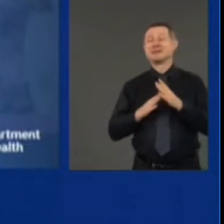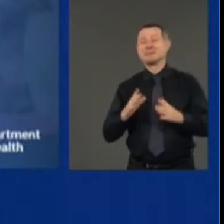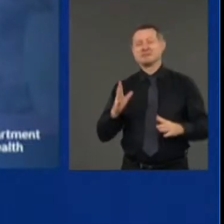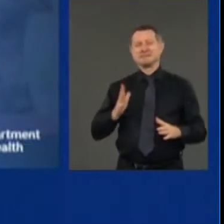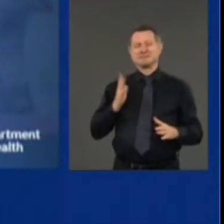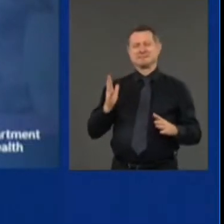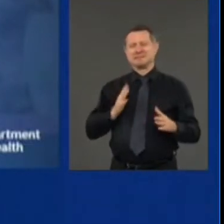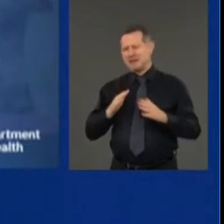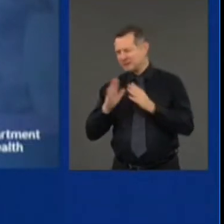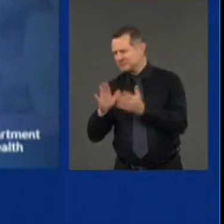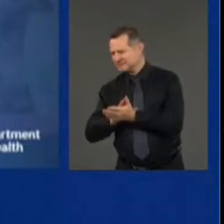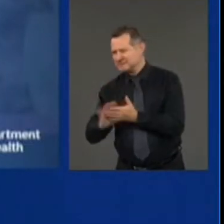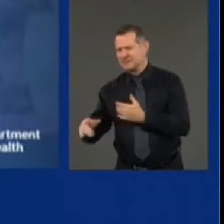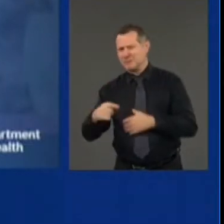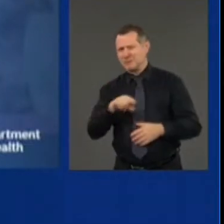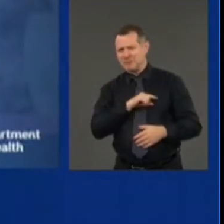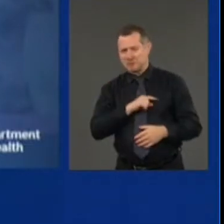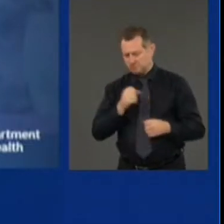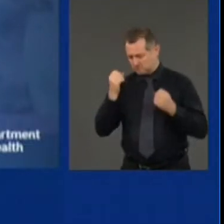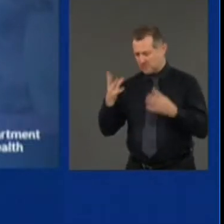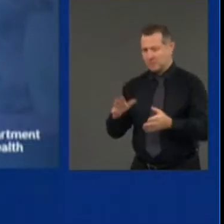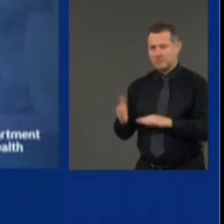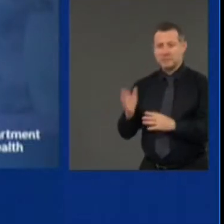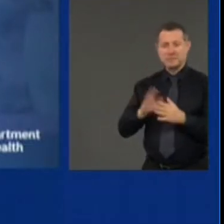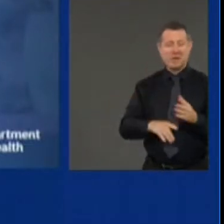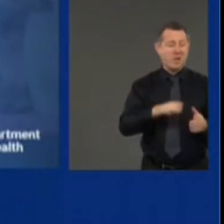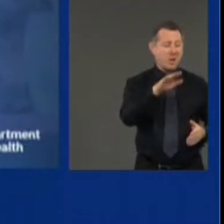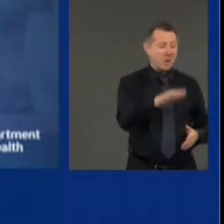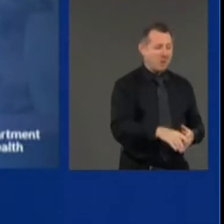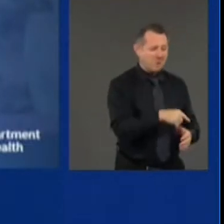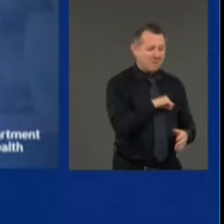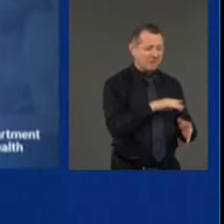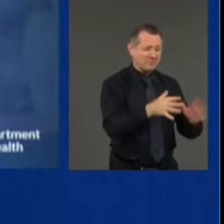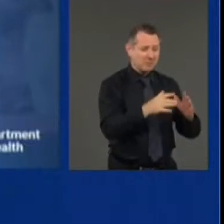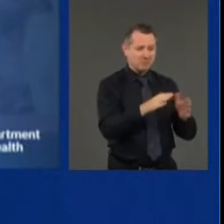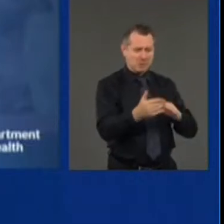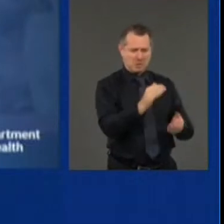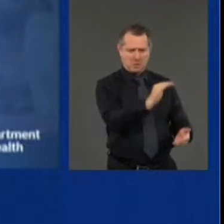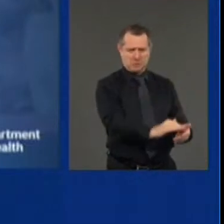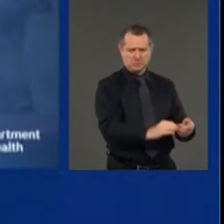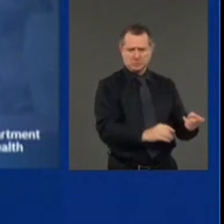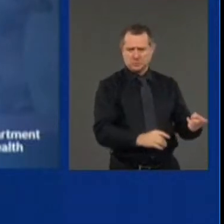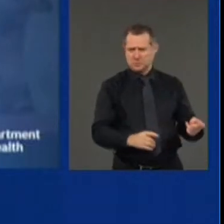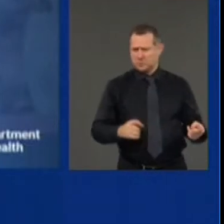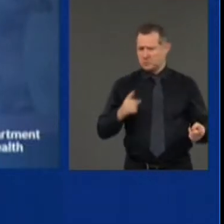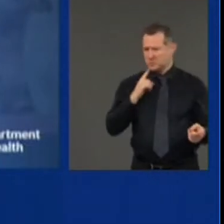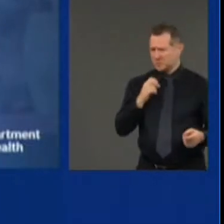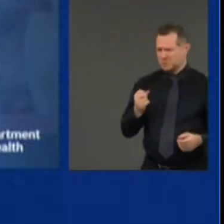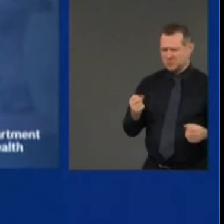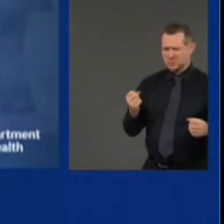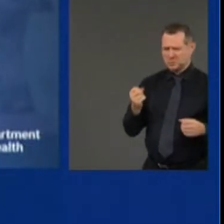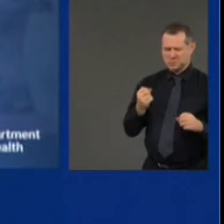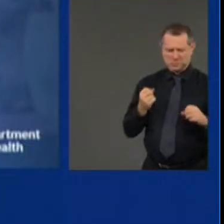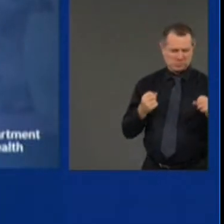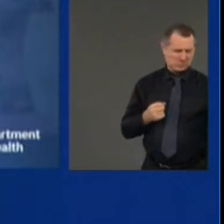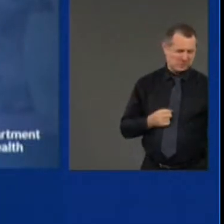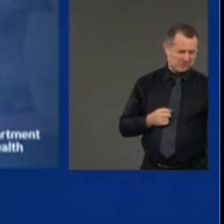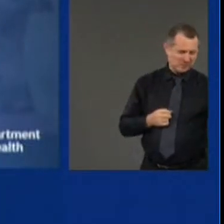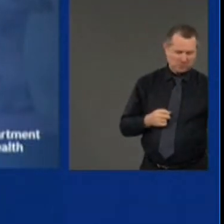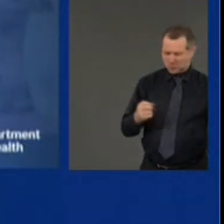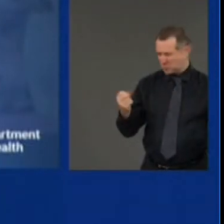better rated, than it was in the lowest rated facilities. That was 12% mortality in the 5-star versus 7% in the lower